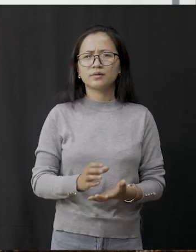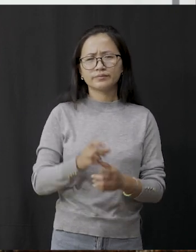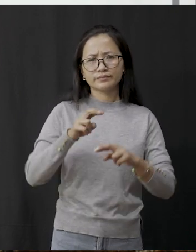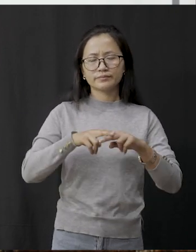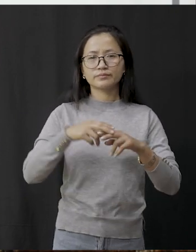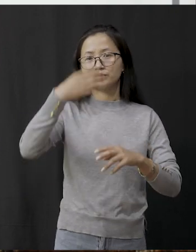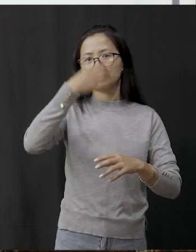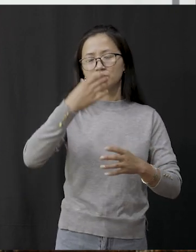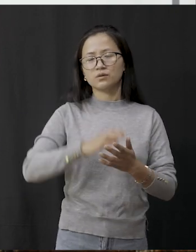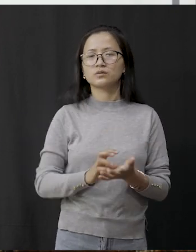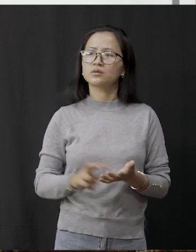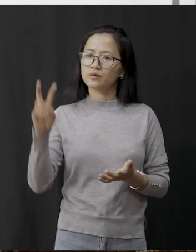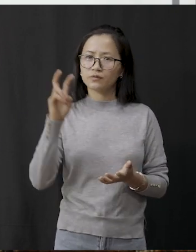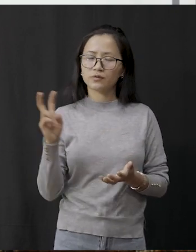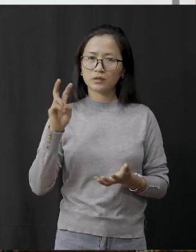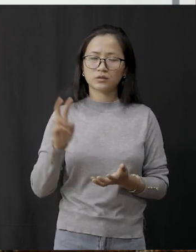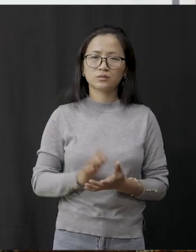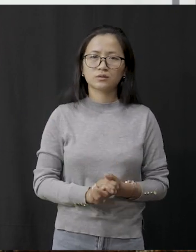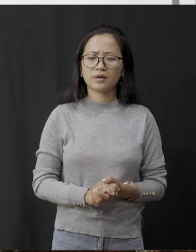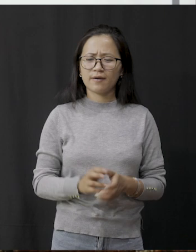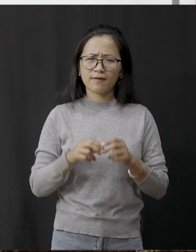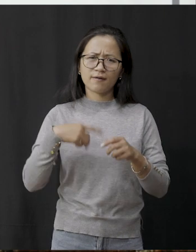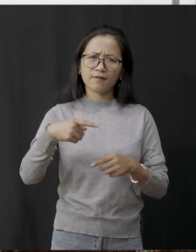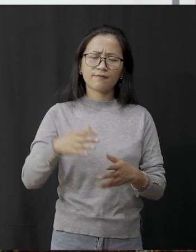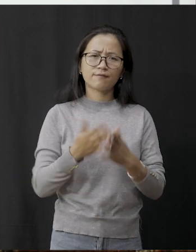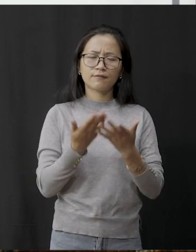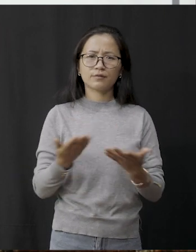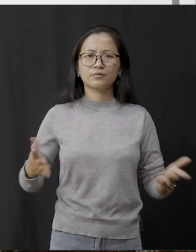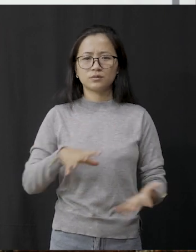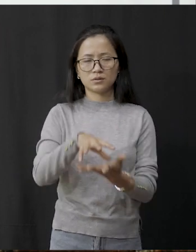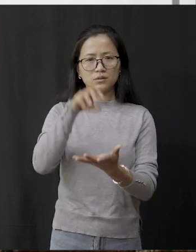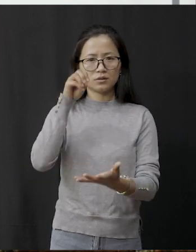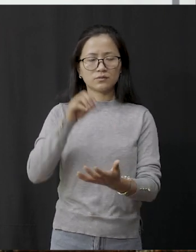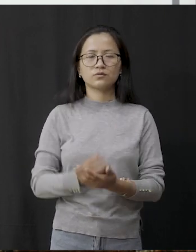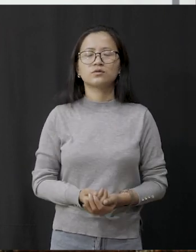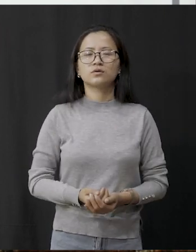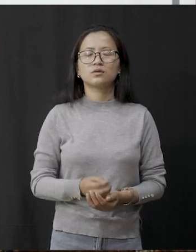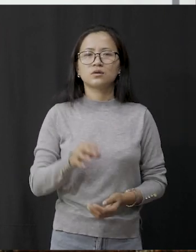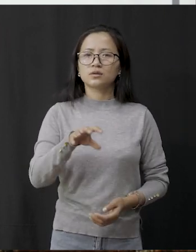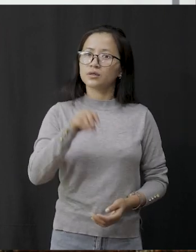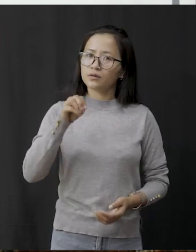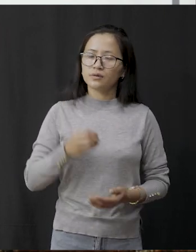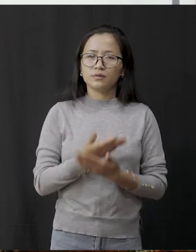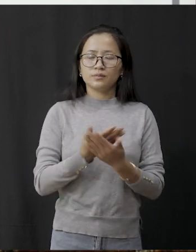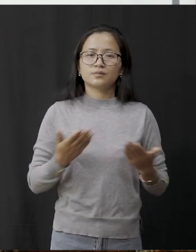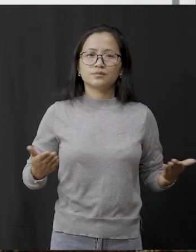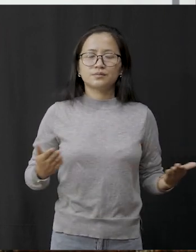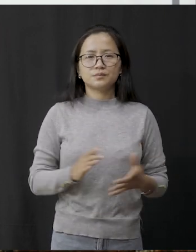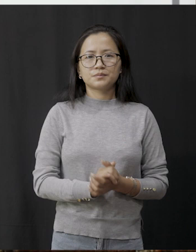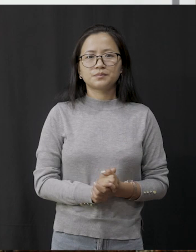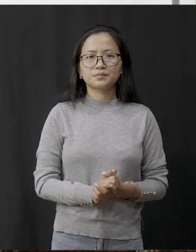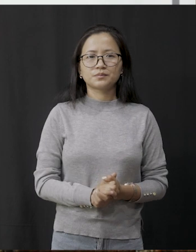fruits, vegetables, everything we get from them. Now